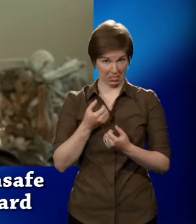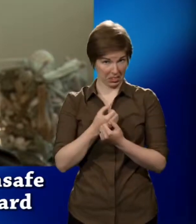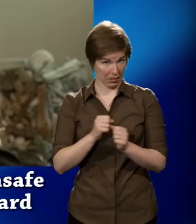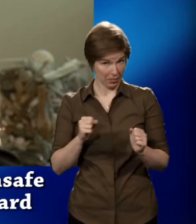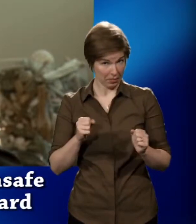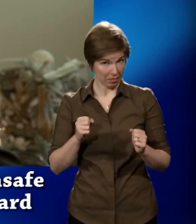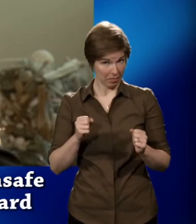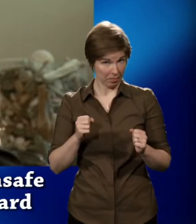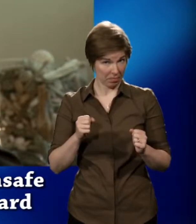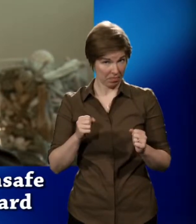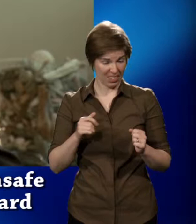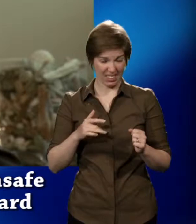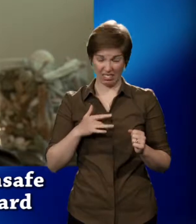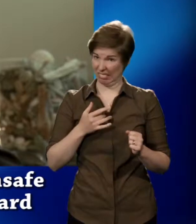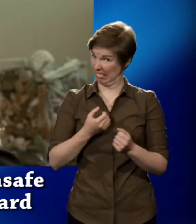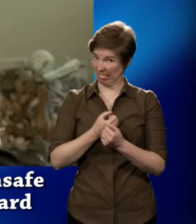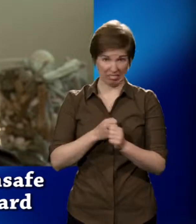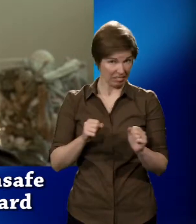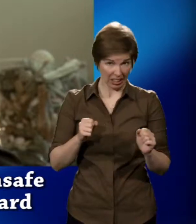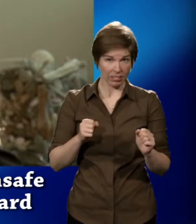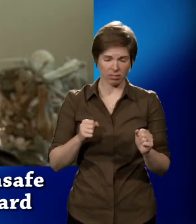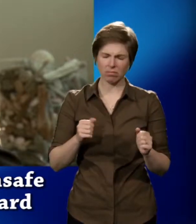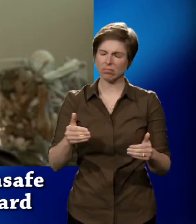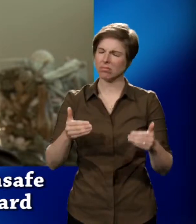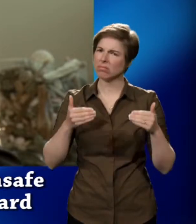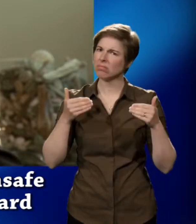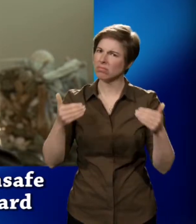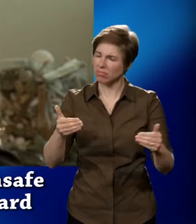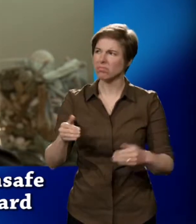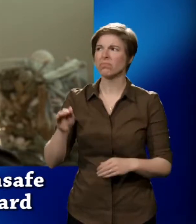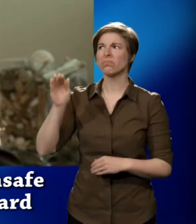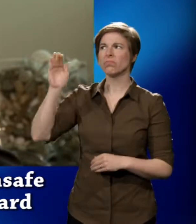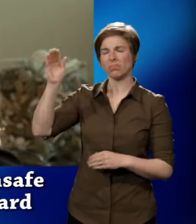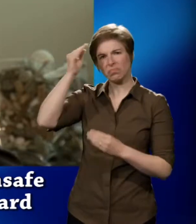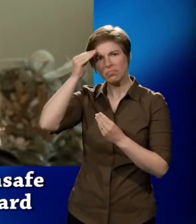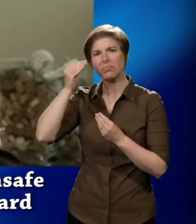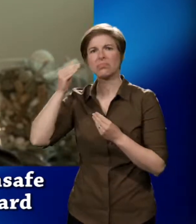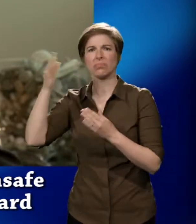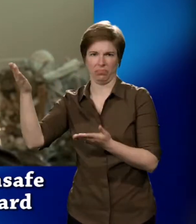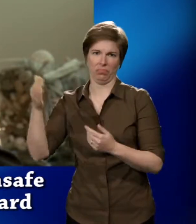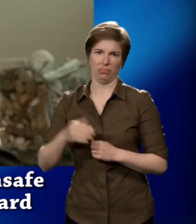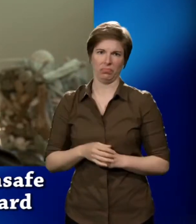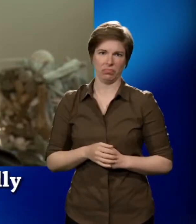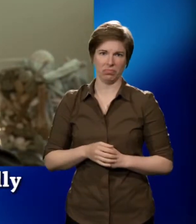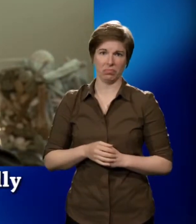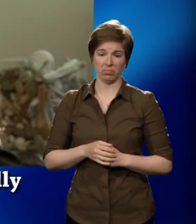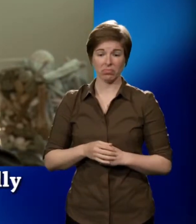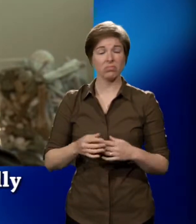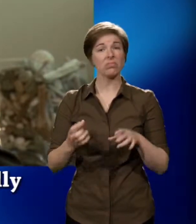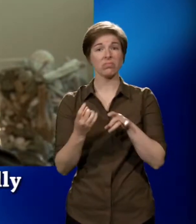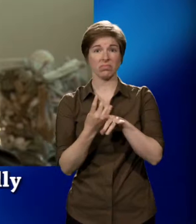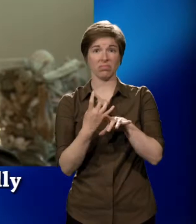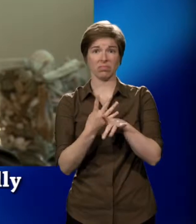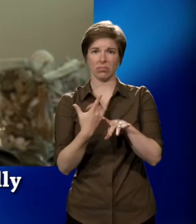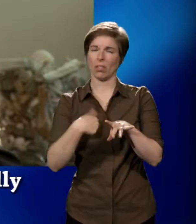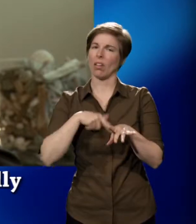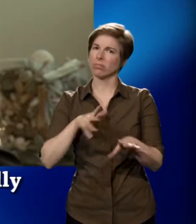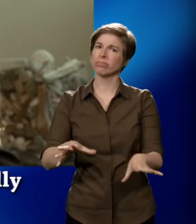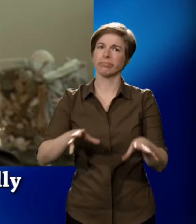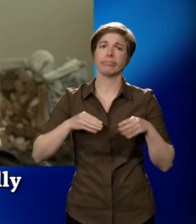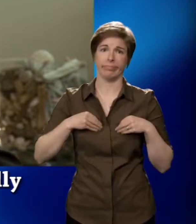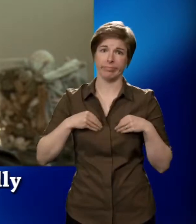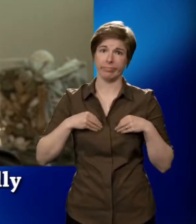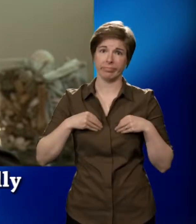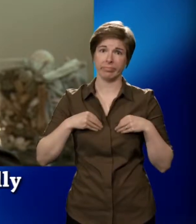and never, never feel as if you're in an unsafe position, that you can't come forward and make a statement and